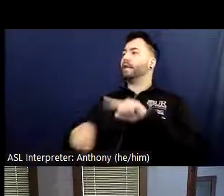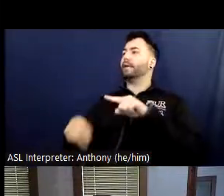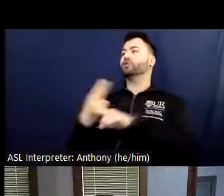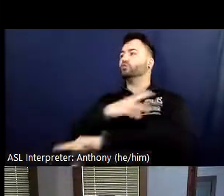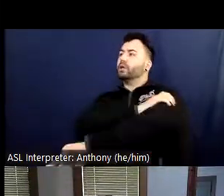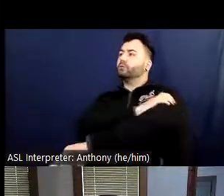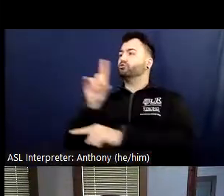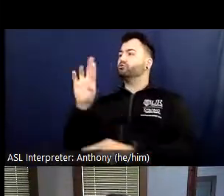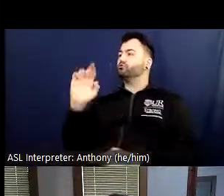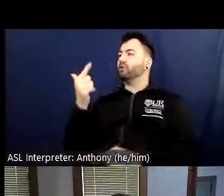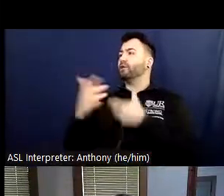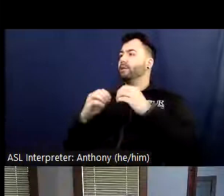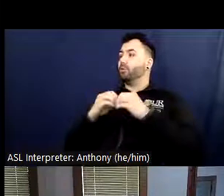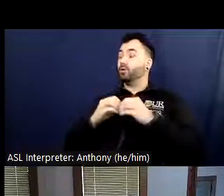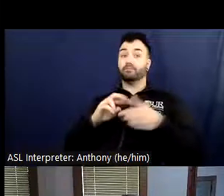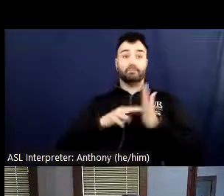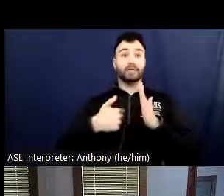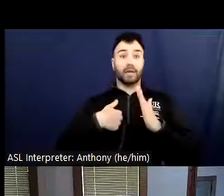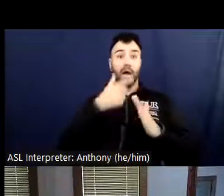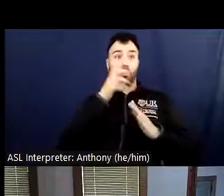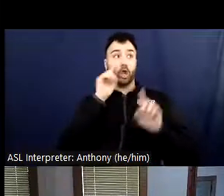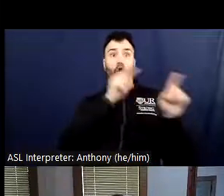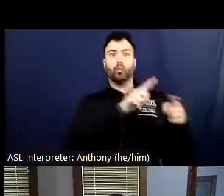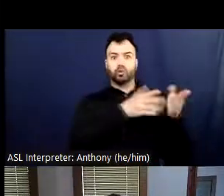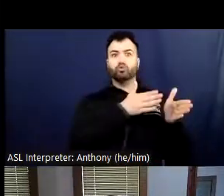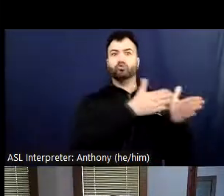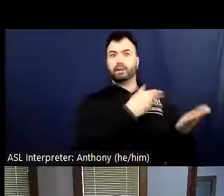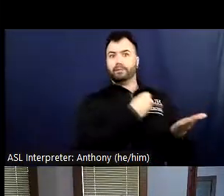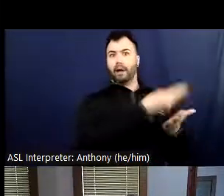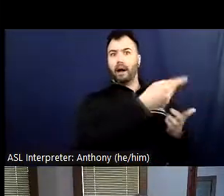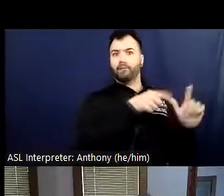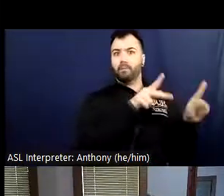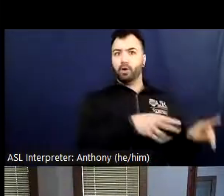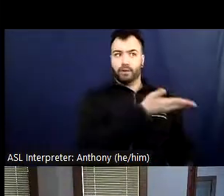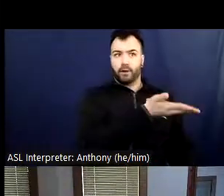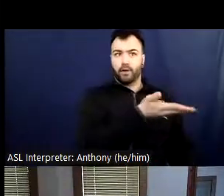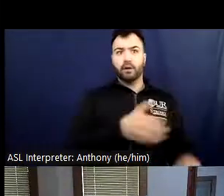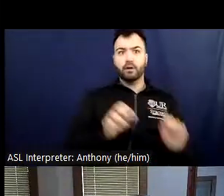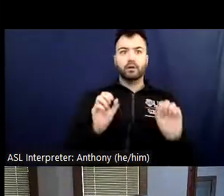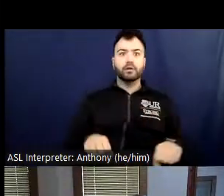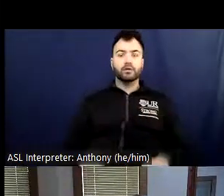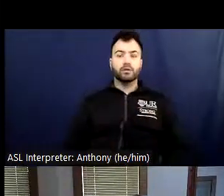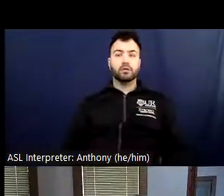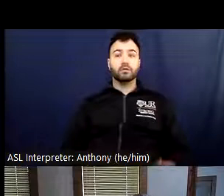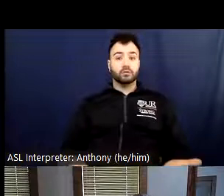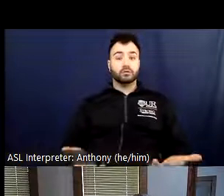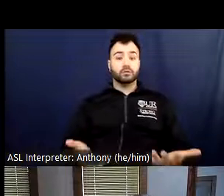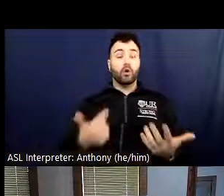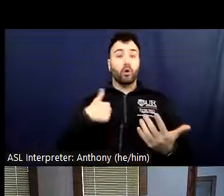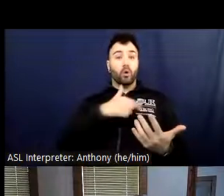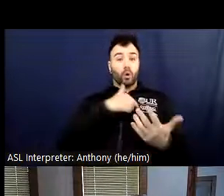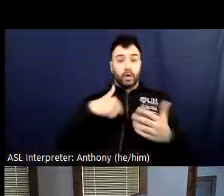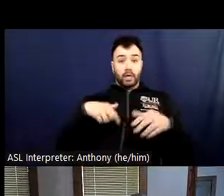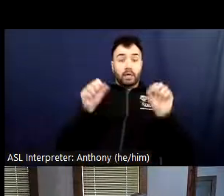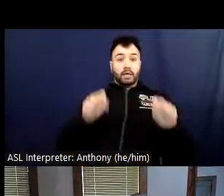I'd have to go on the street to buy it. So even though we at one point in time, we were able to prescribe prescription